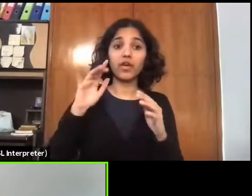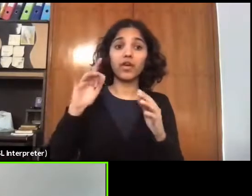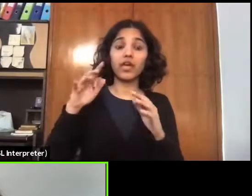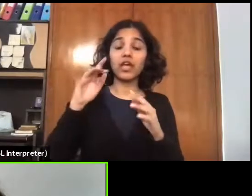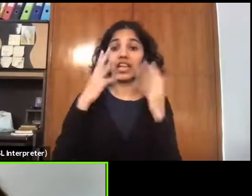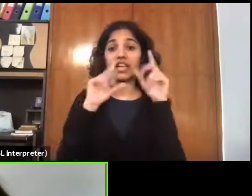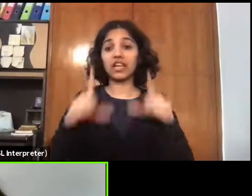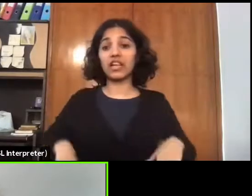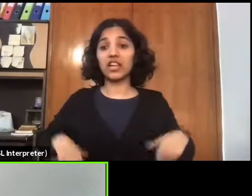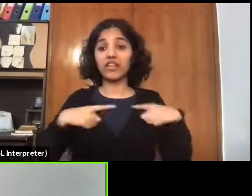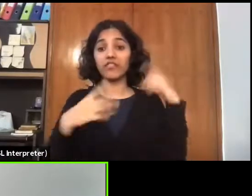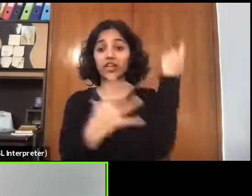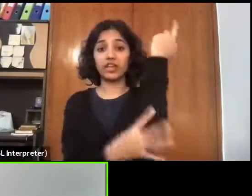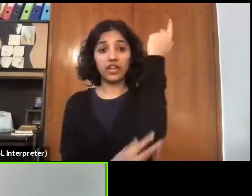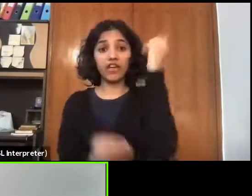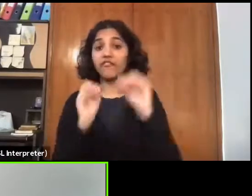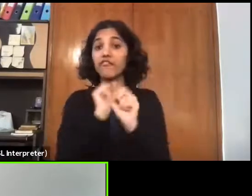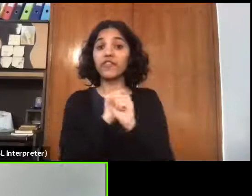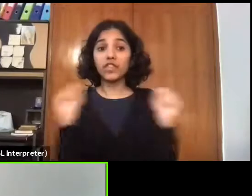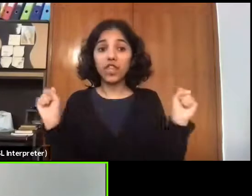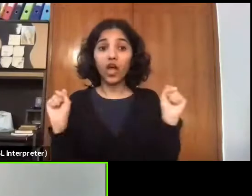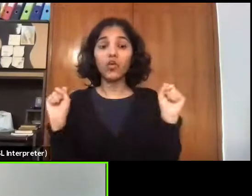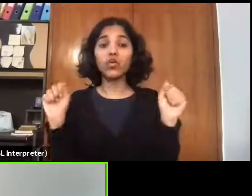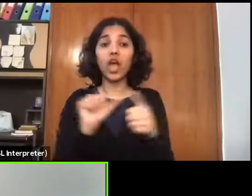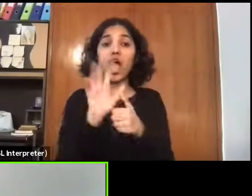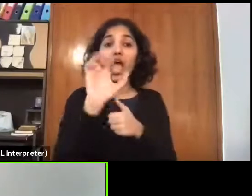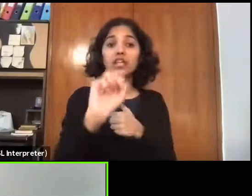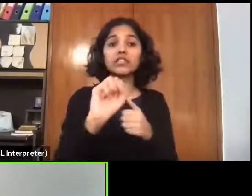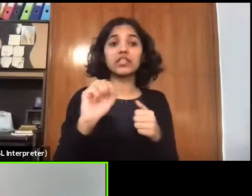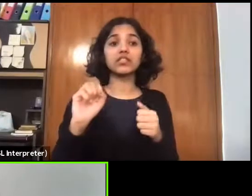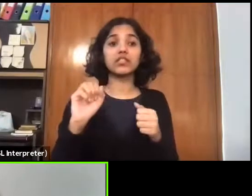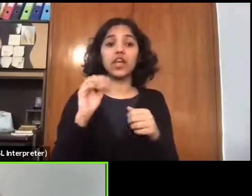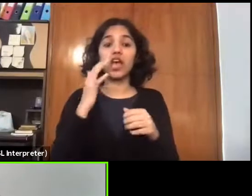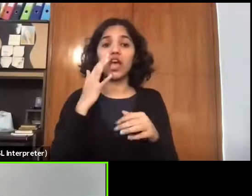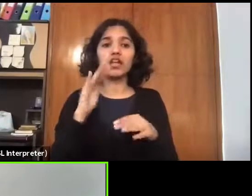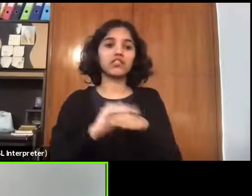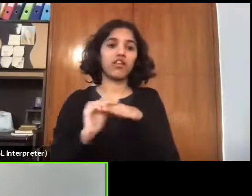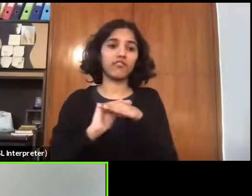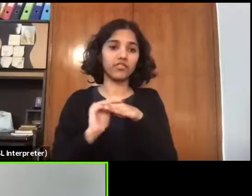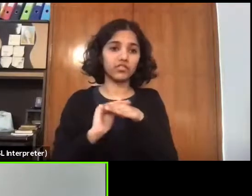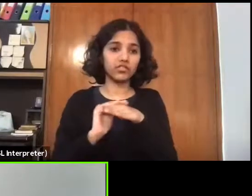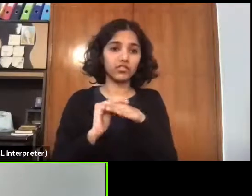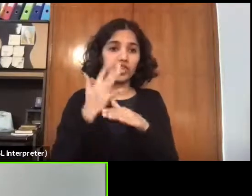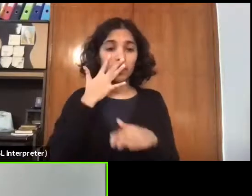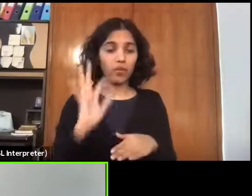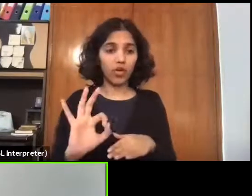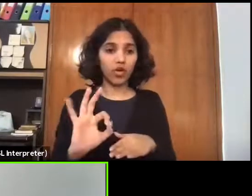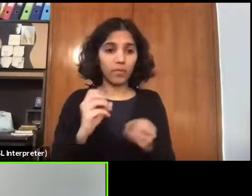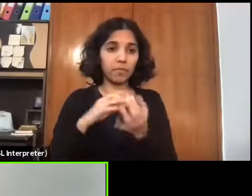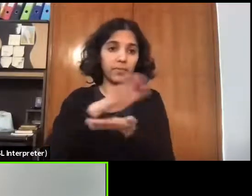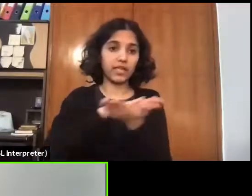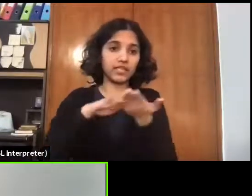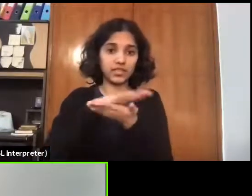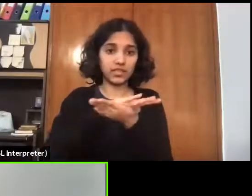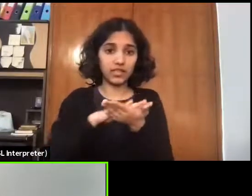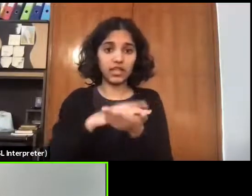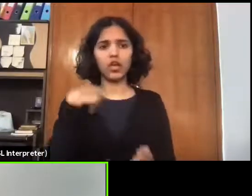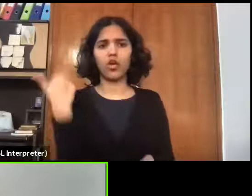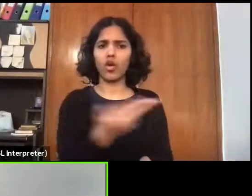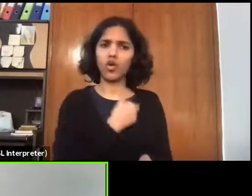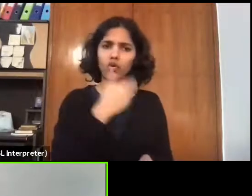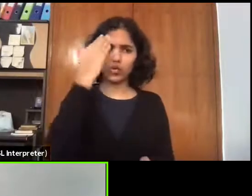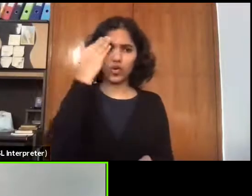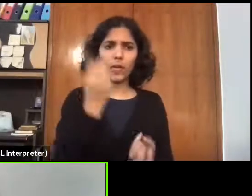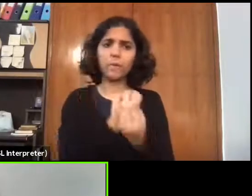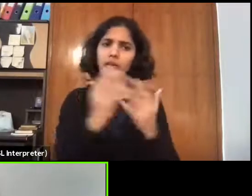poverty without access to essential services. Of this, as we know, many are going to